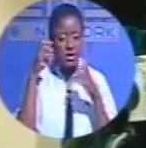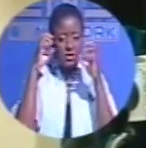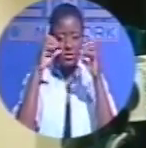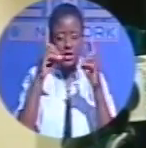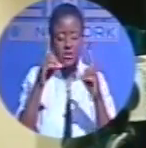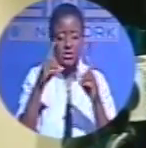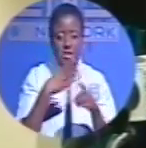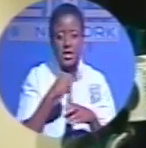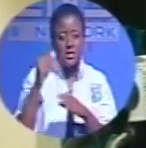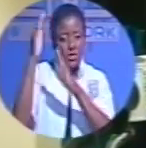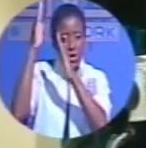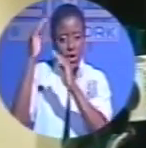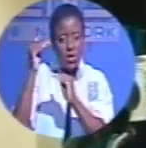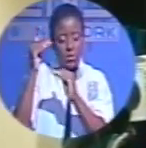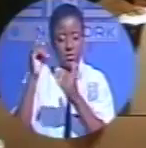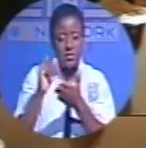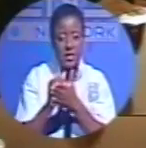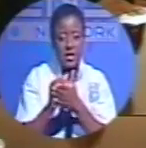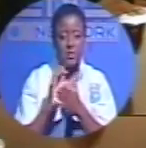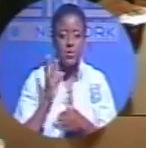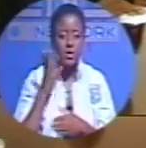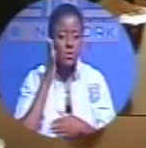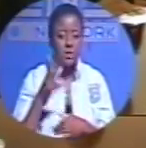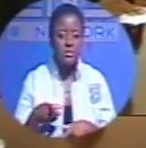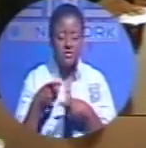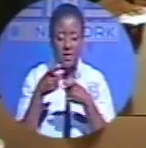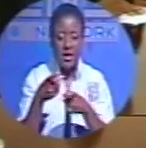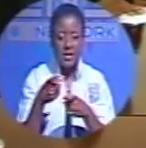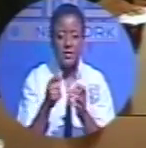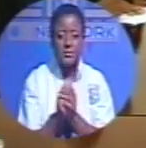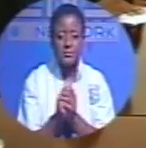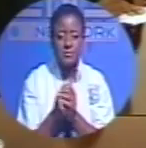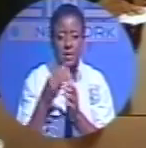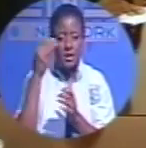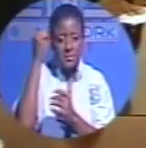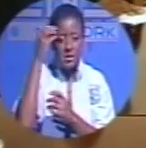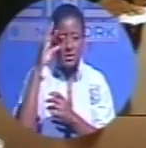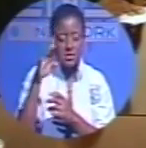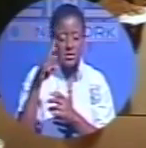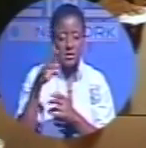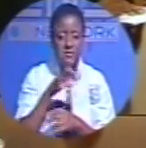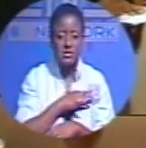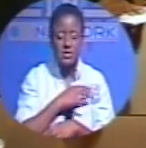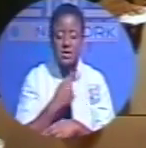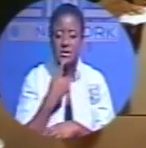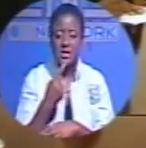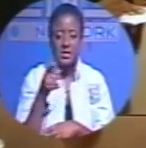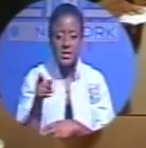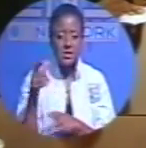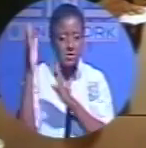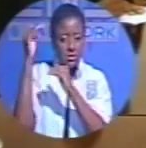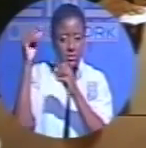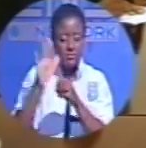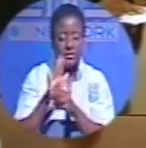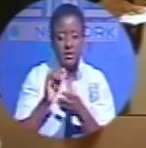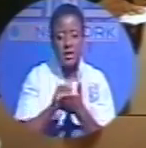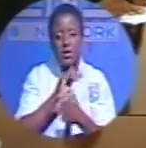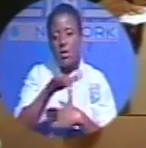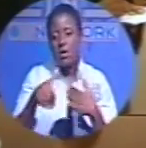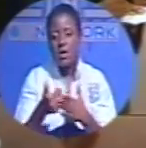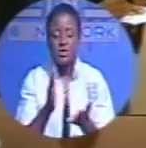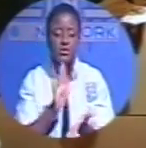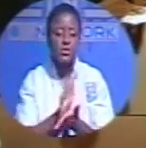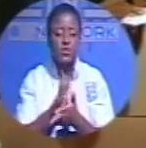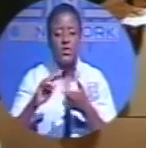our education system will provide in the future. Now, Minister Fitzgerald says he is optimistic that all school repairs will be completed just